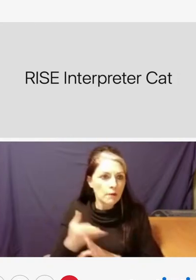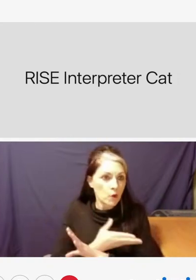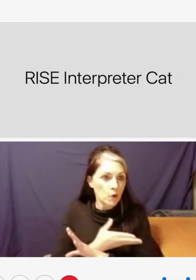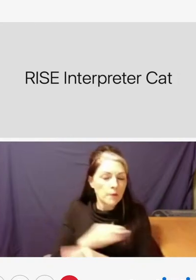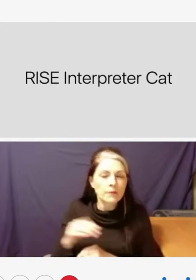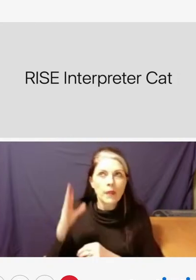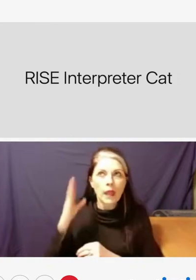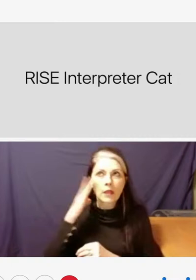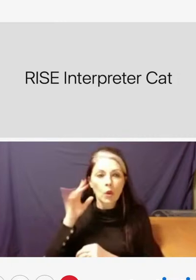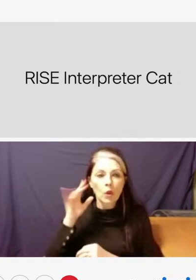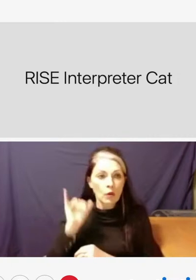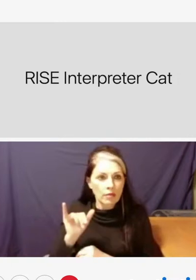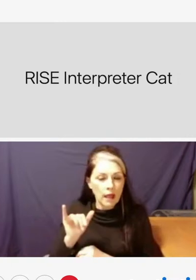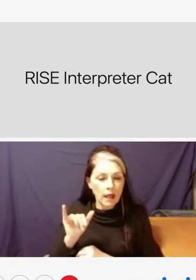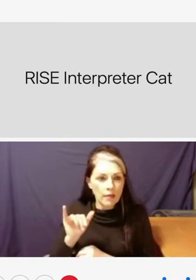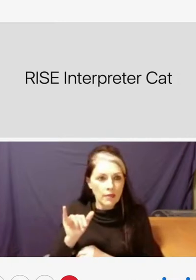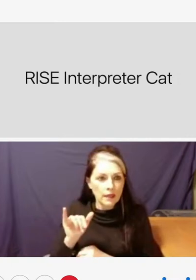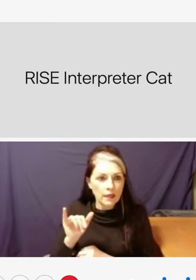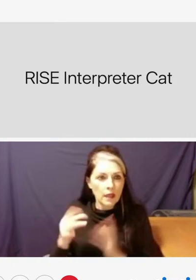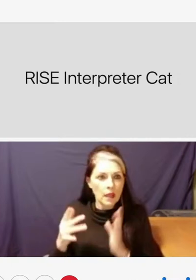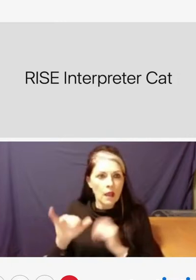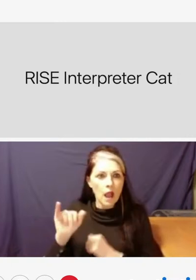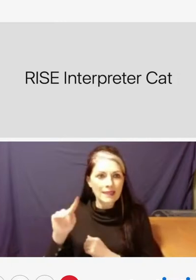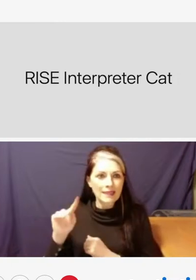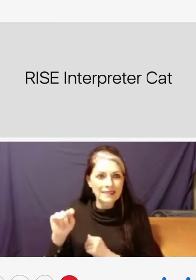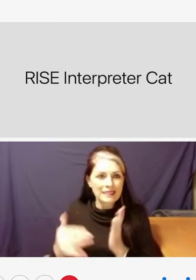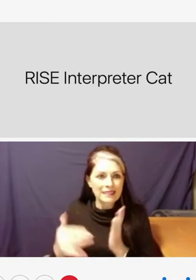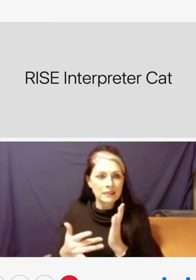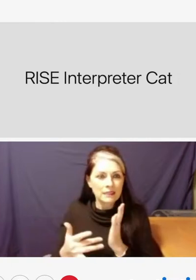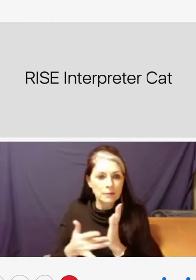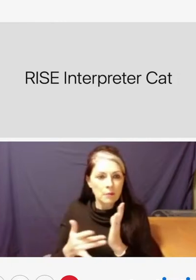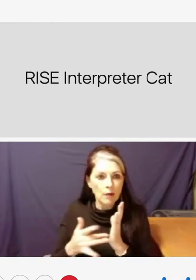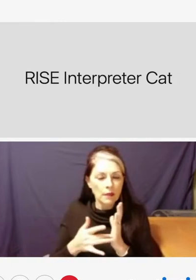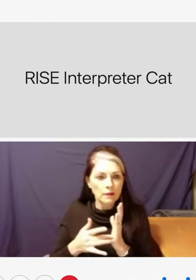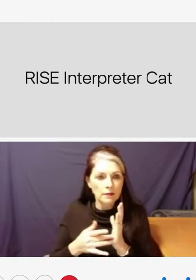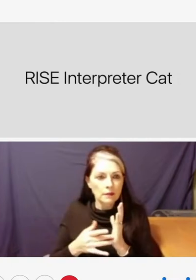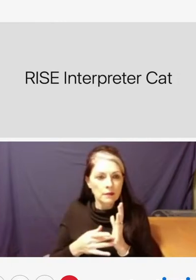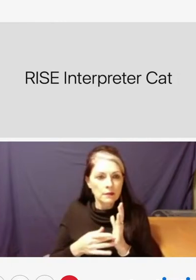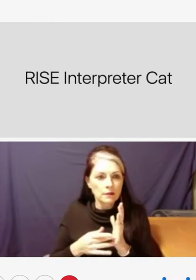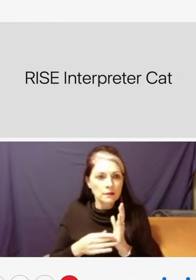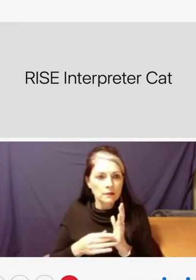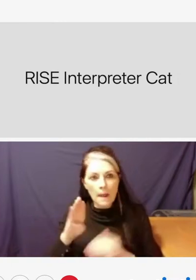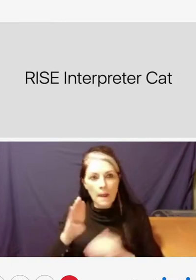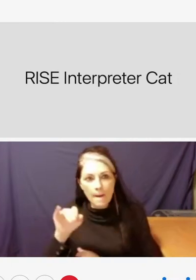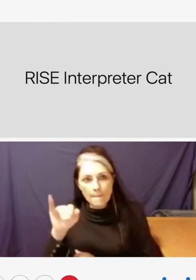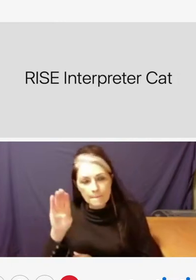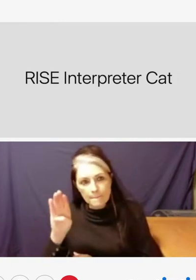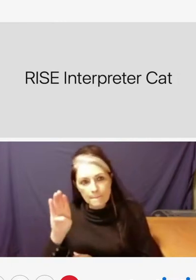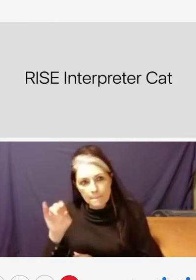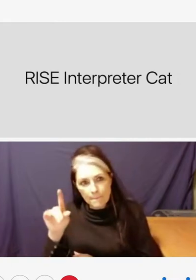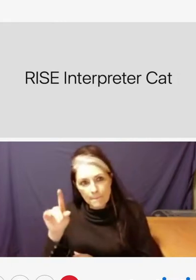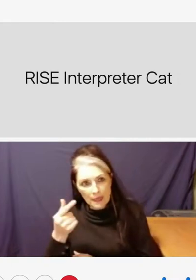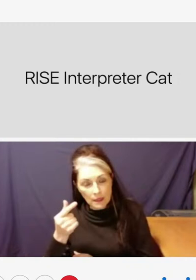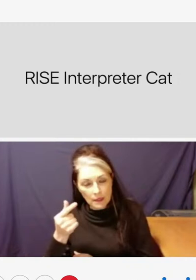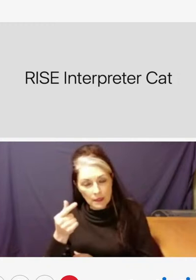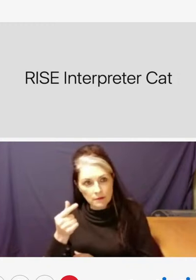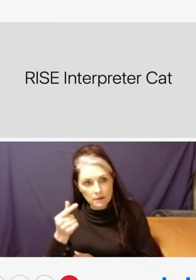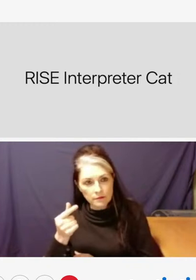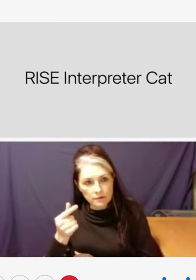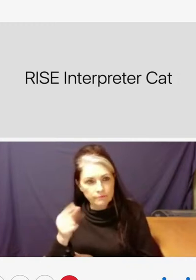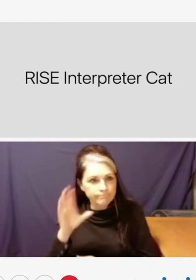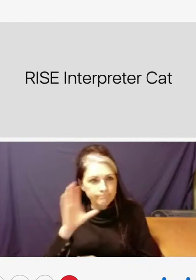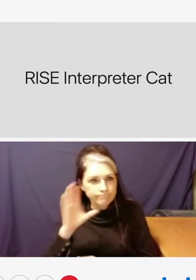through a vetting process and also uh through Cass and and bids and things like that uh